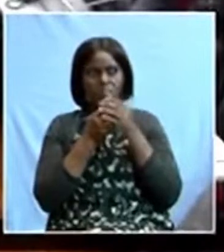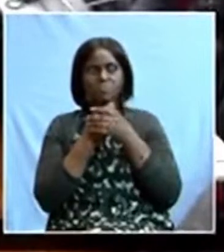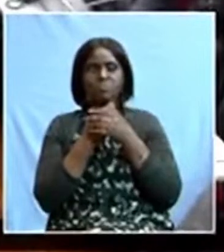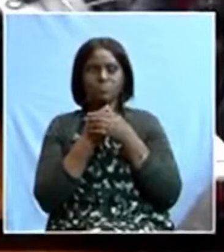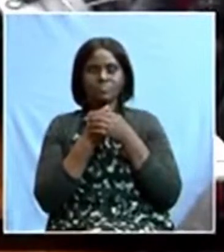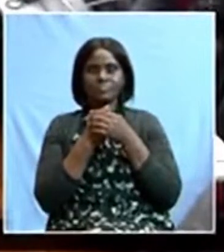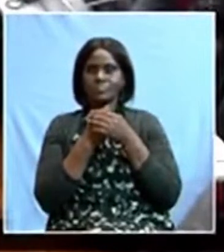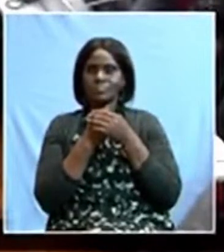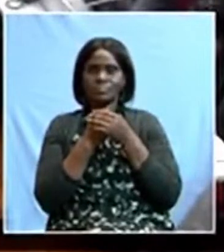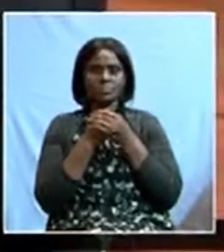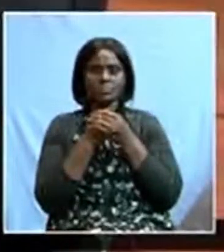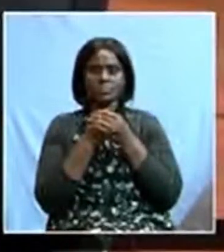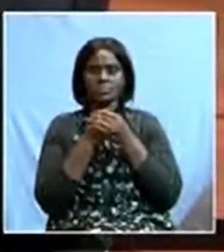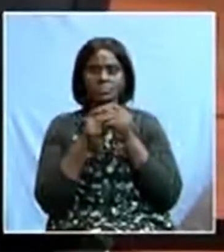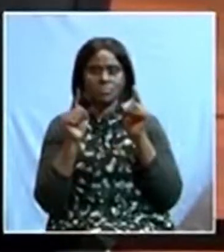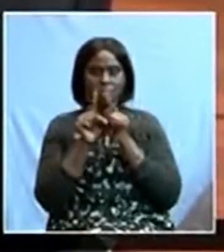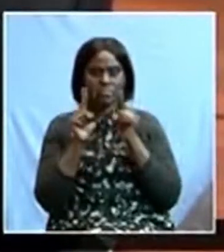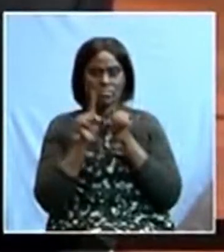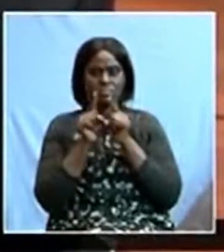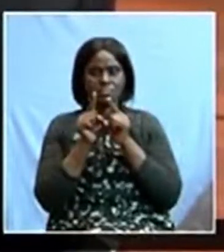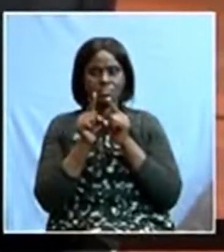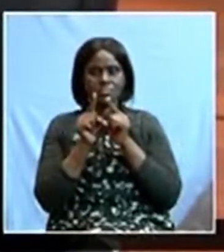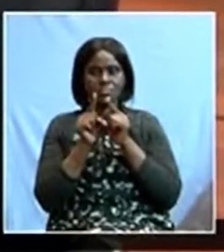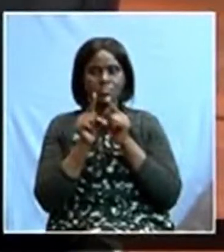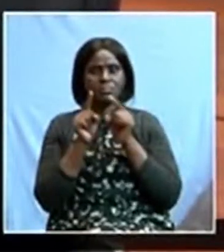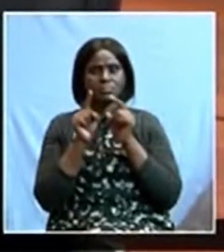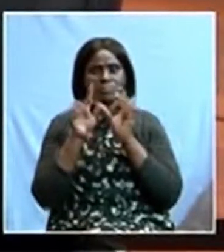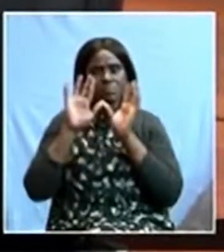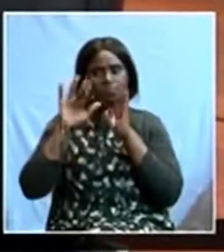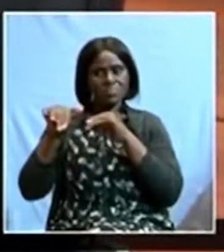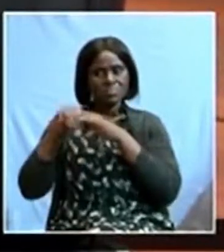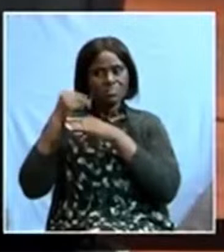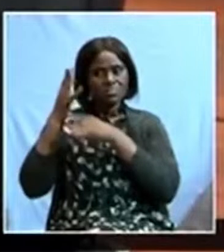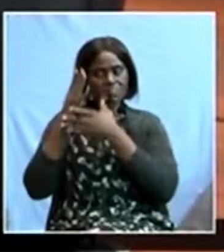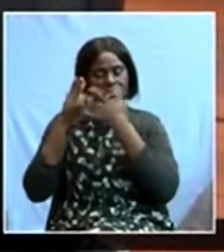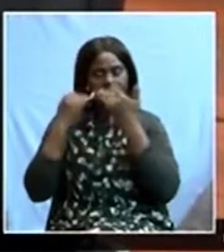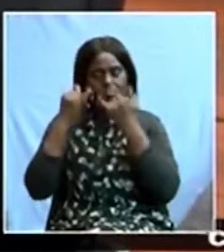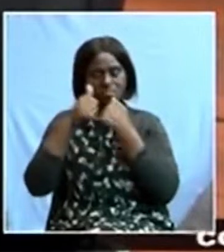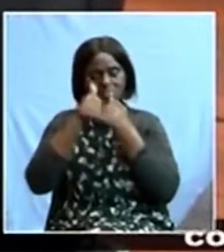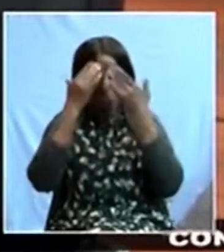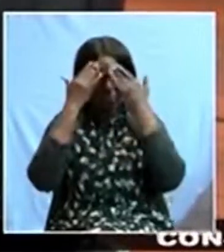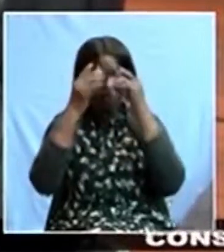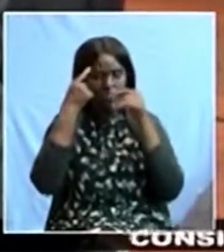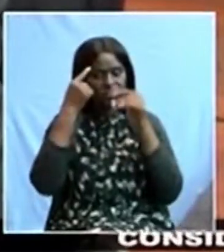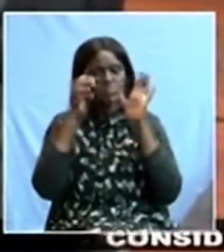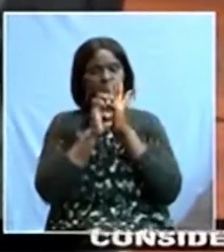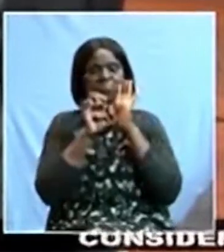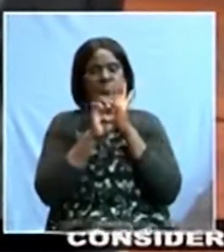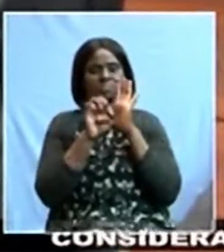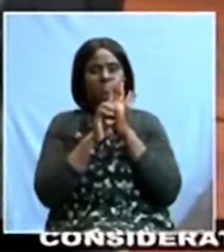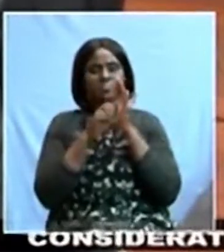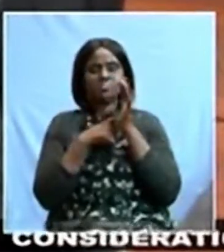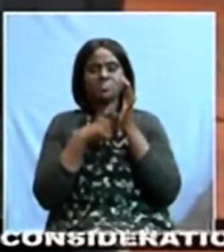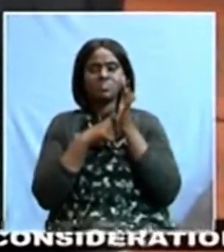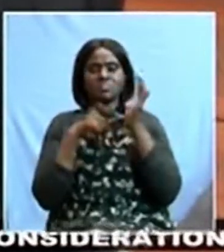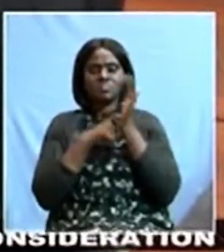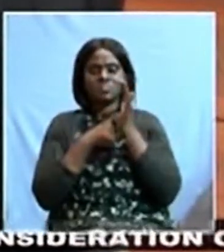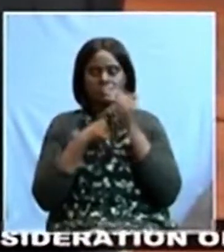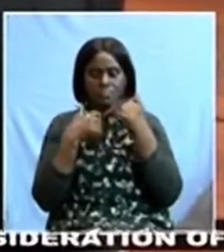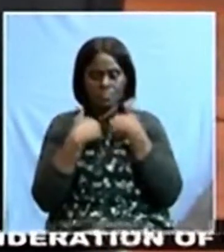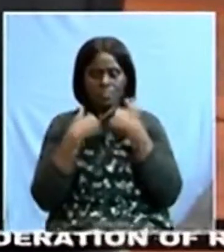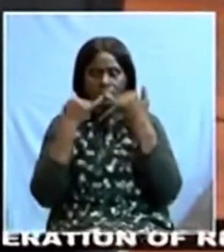it's like she's leaving out some information that she's aware of. For example, she has stated